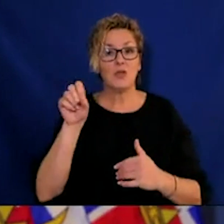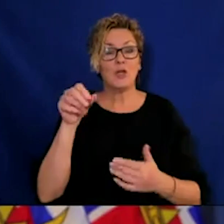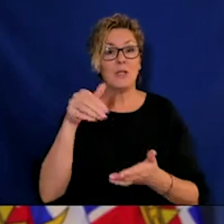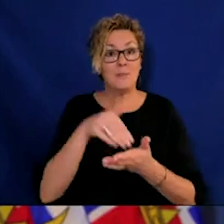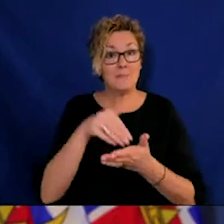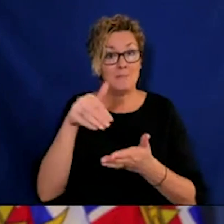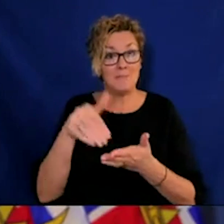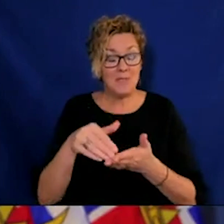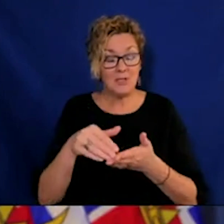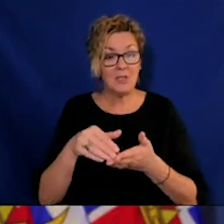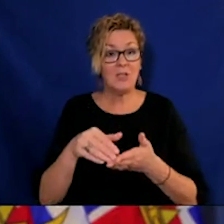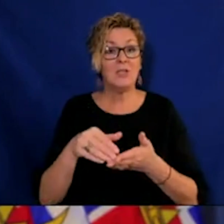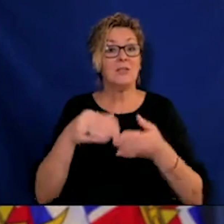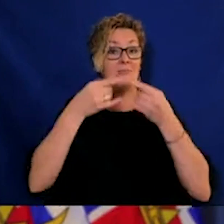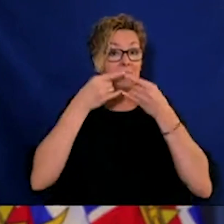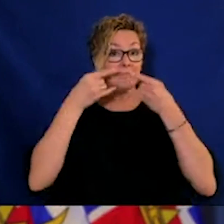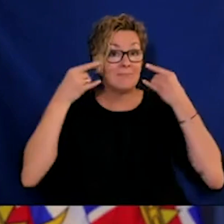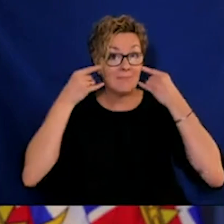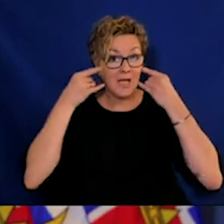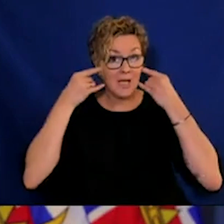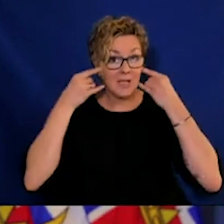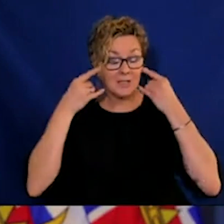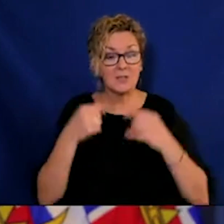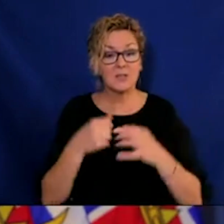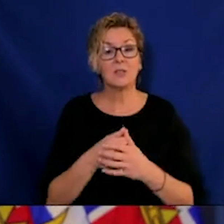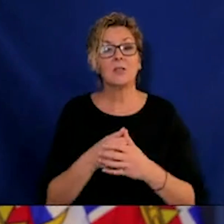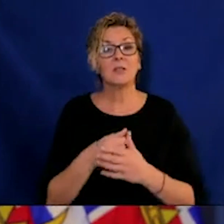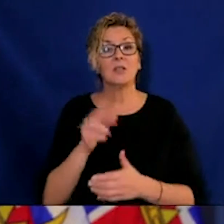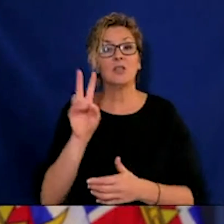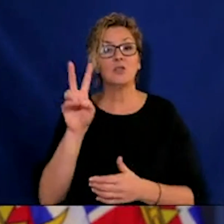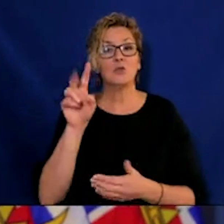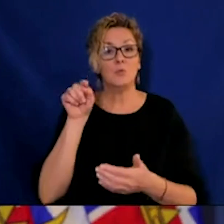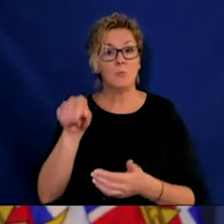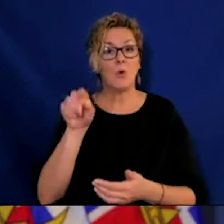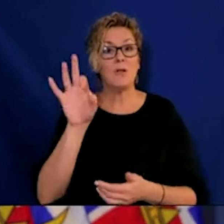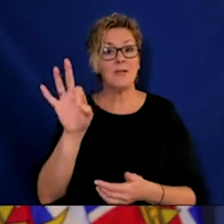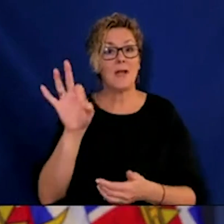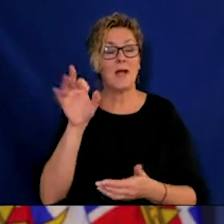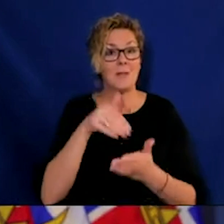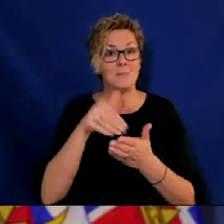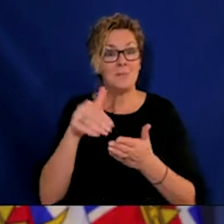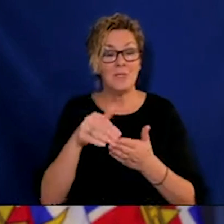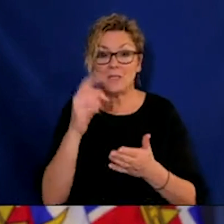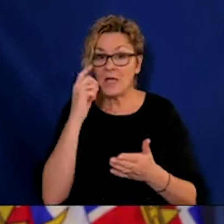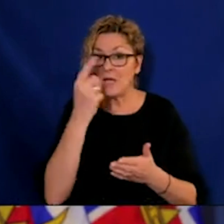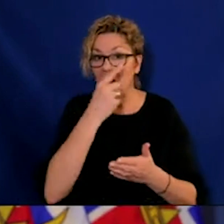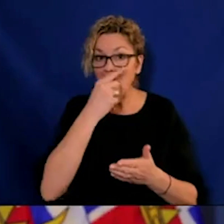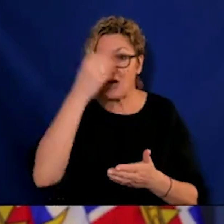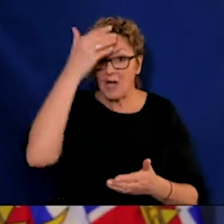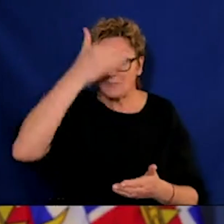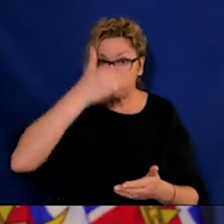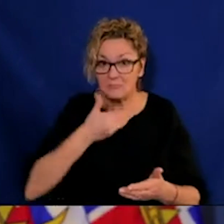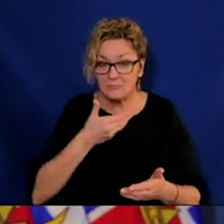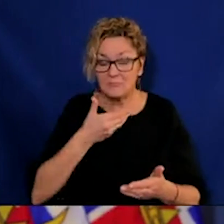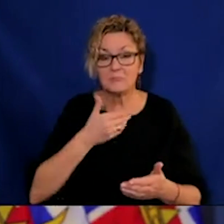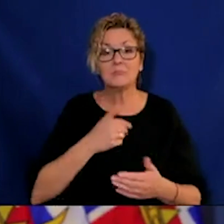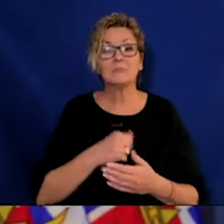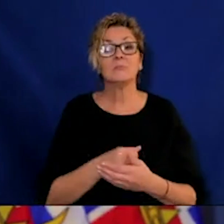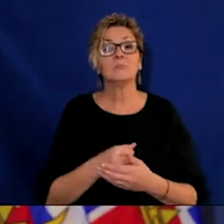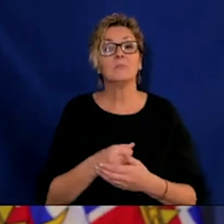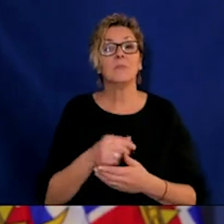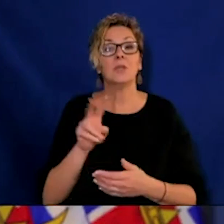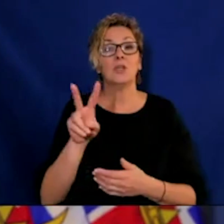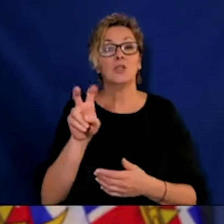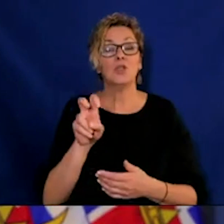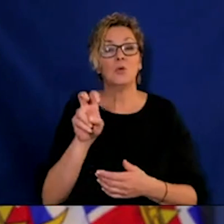130,700,000 surgical or procedure masks, 2.9 million pieces of eye protection, including goggles and face shields, almost